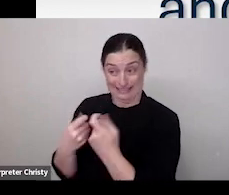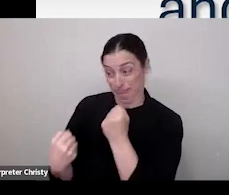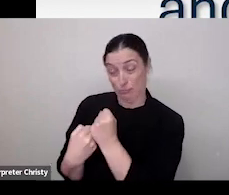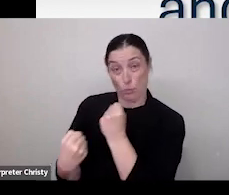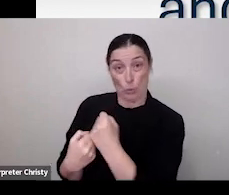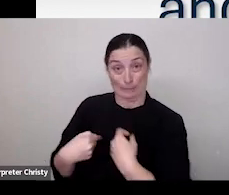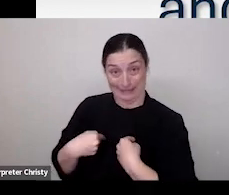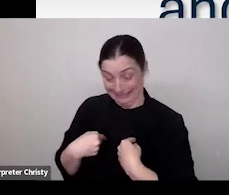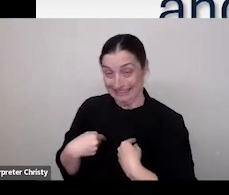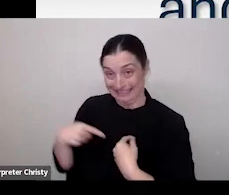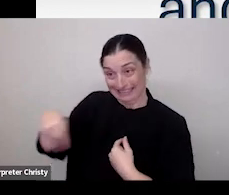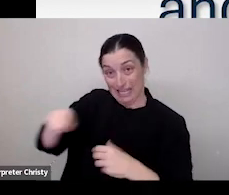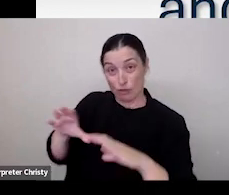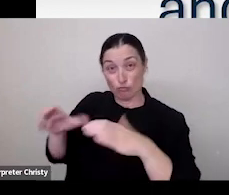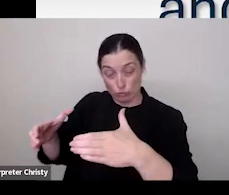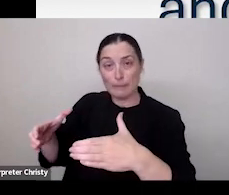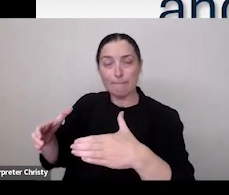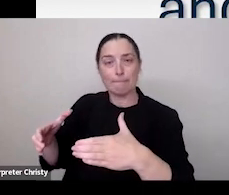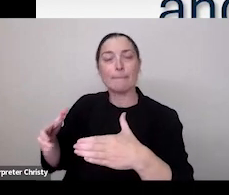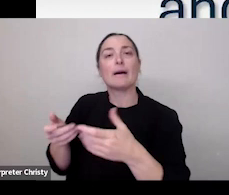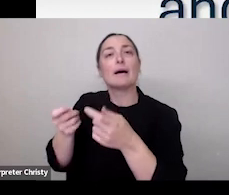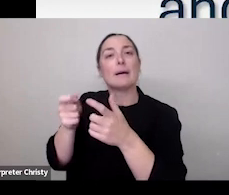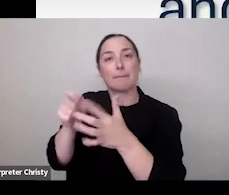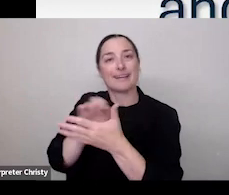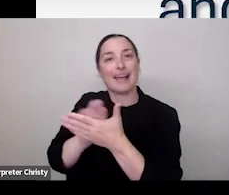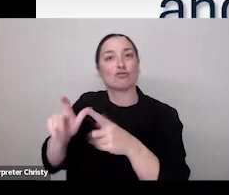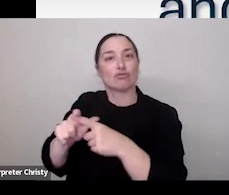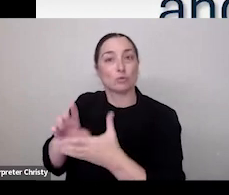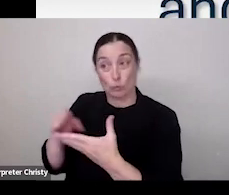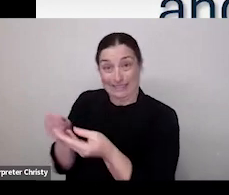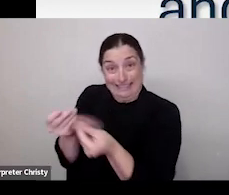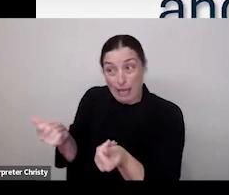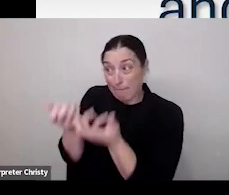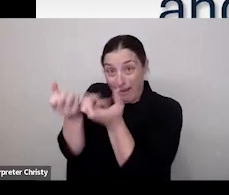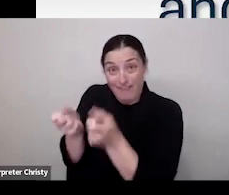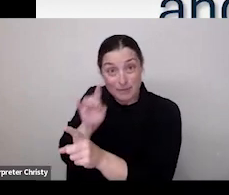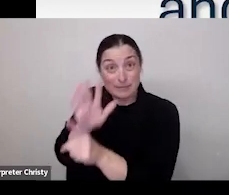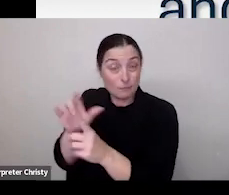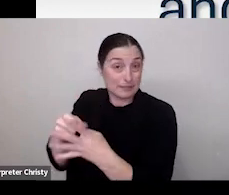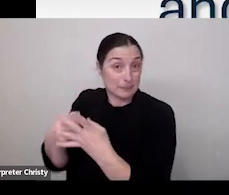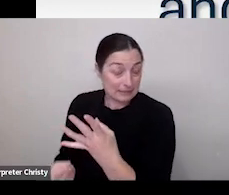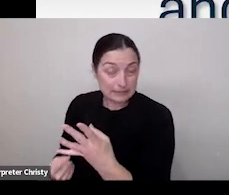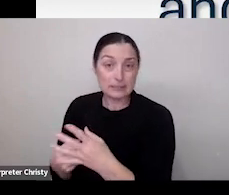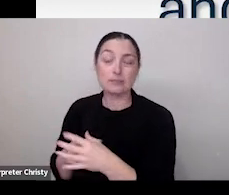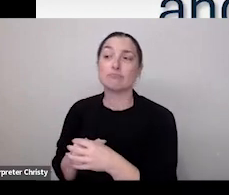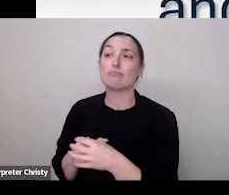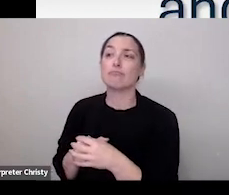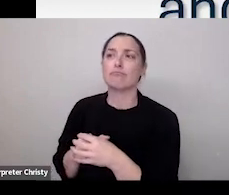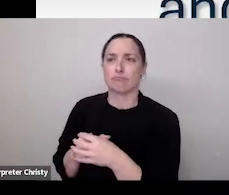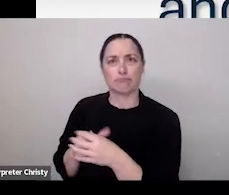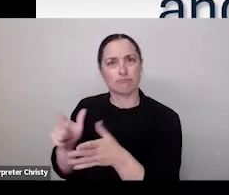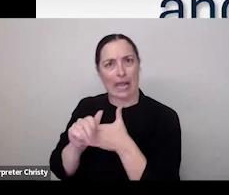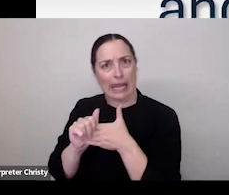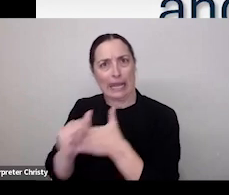is comprised of postdoctoral fellows, including fellows with lived experience of disability, who are